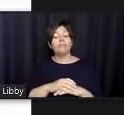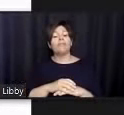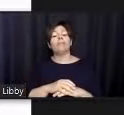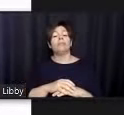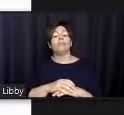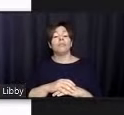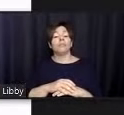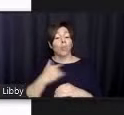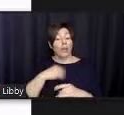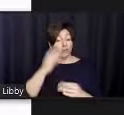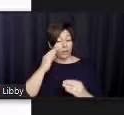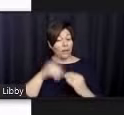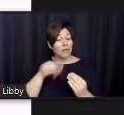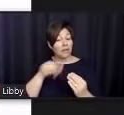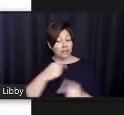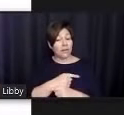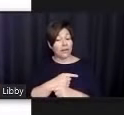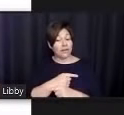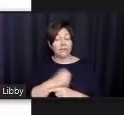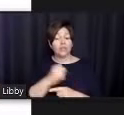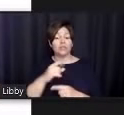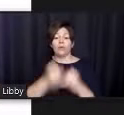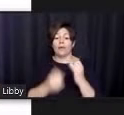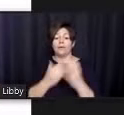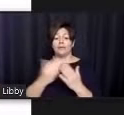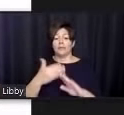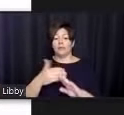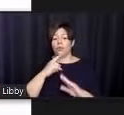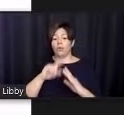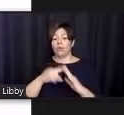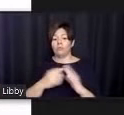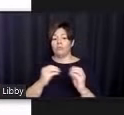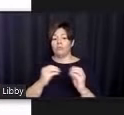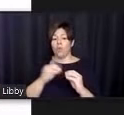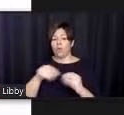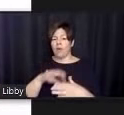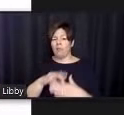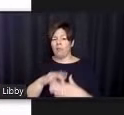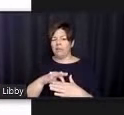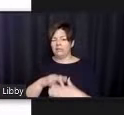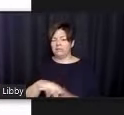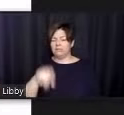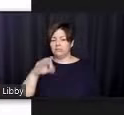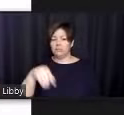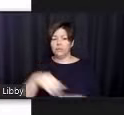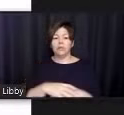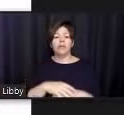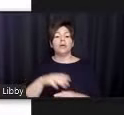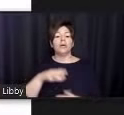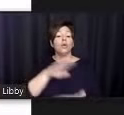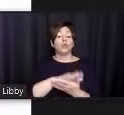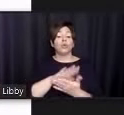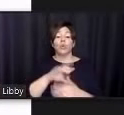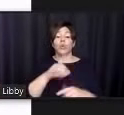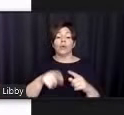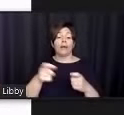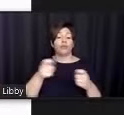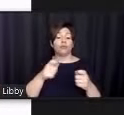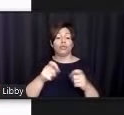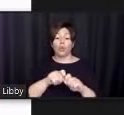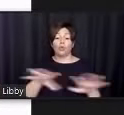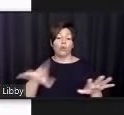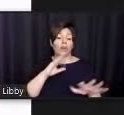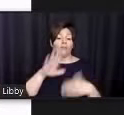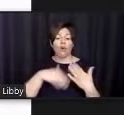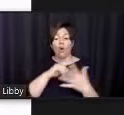we have to think about. Okay. So last thing, before we get into more of the meat, the school can't control the spread of lice, the flu, pink eye,